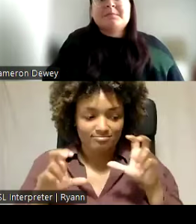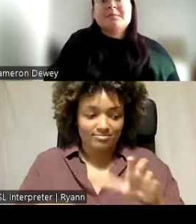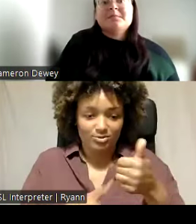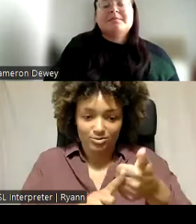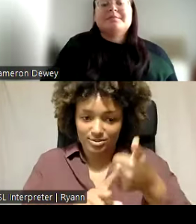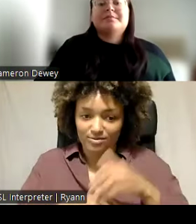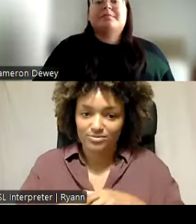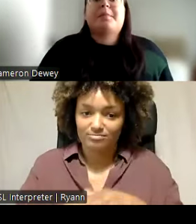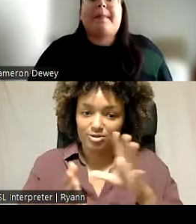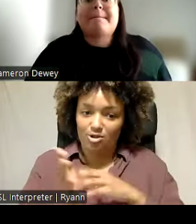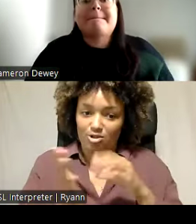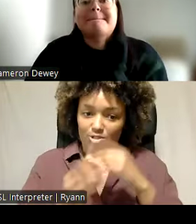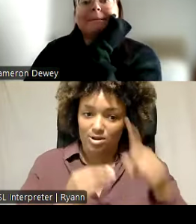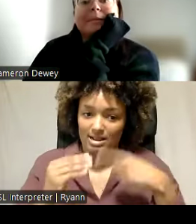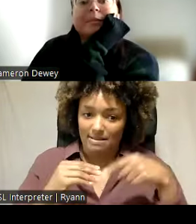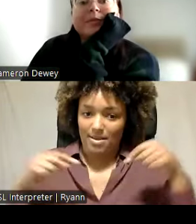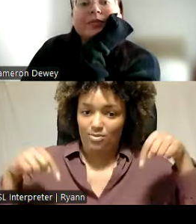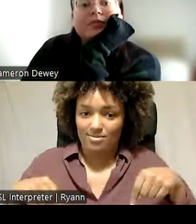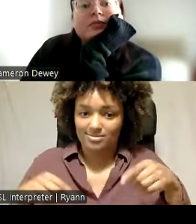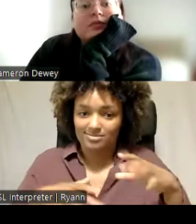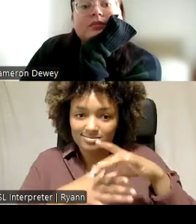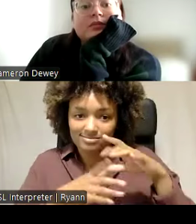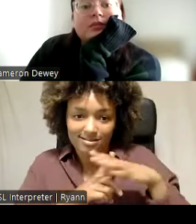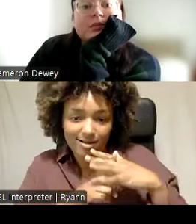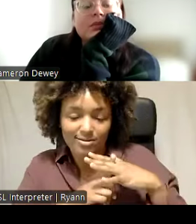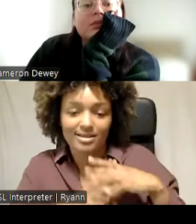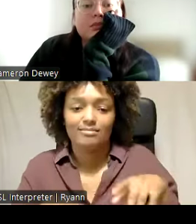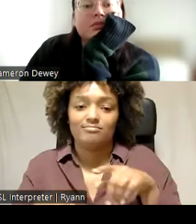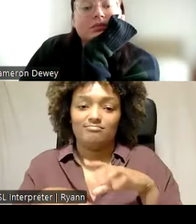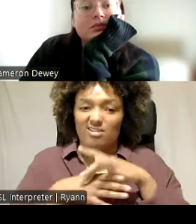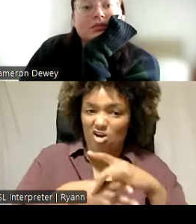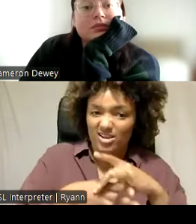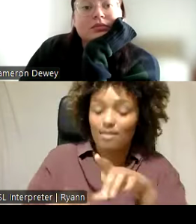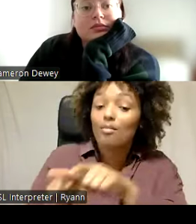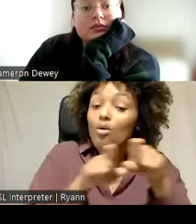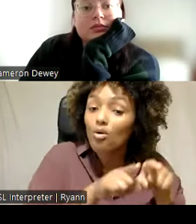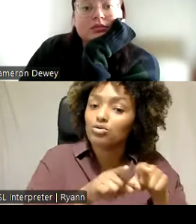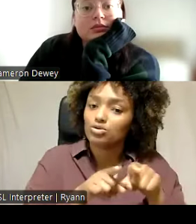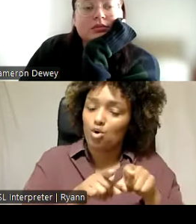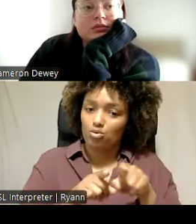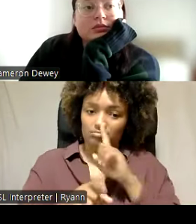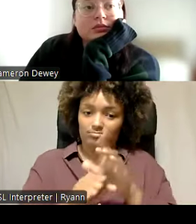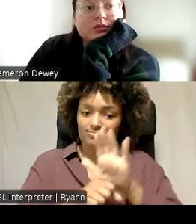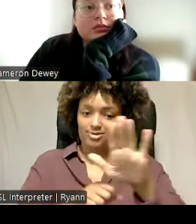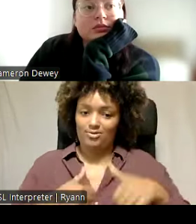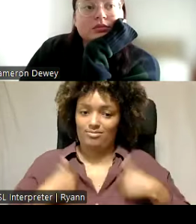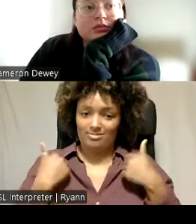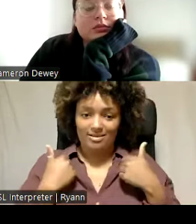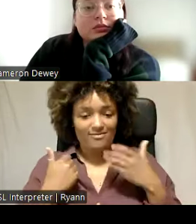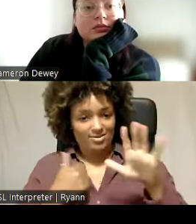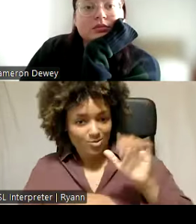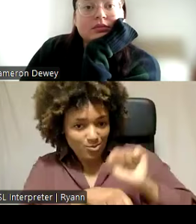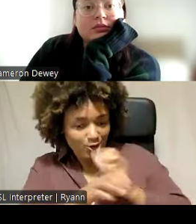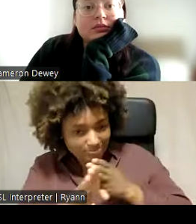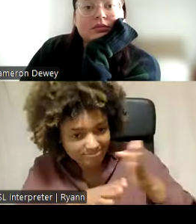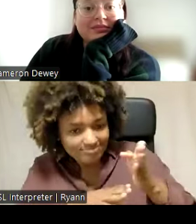to learning about this content, but also in turn dedicating yourself to survivors. I know it's a lot of